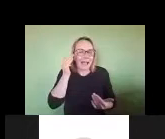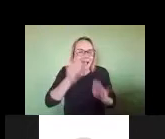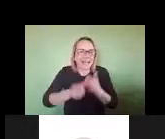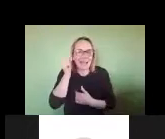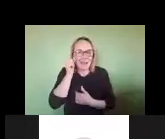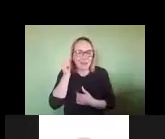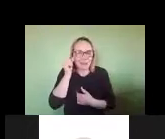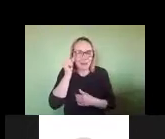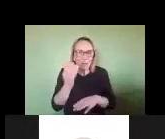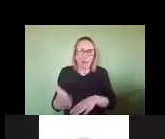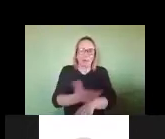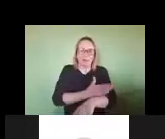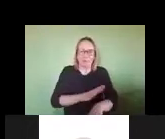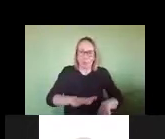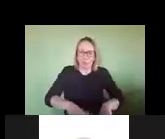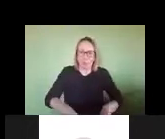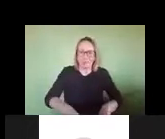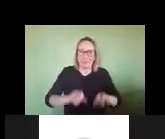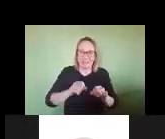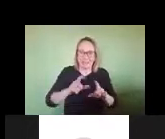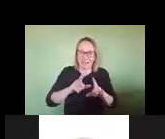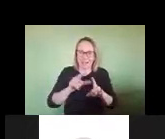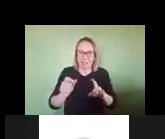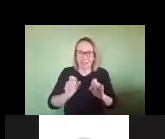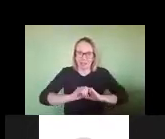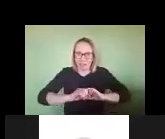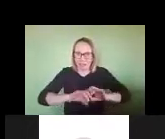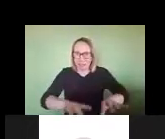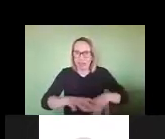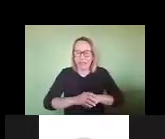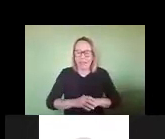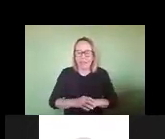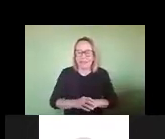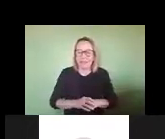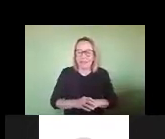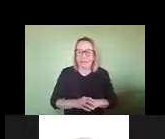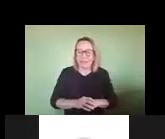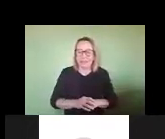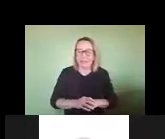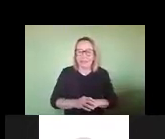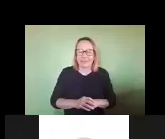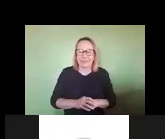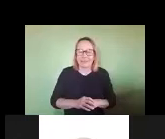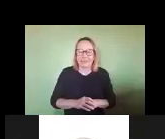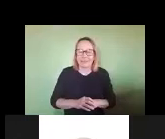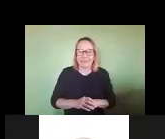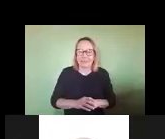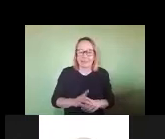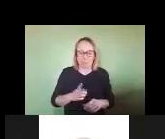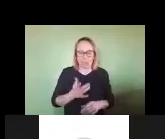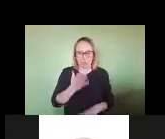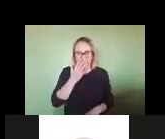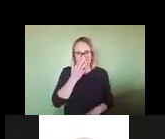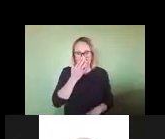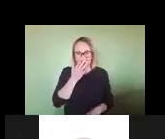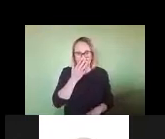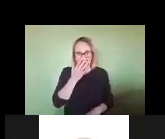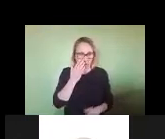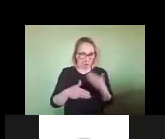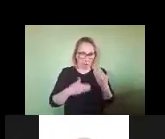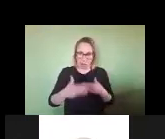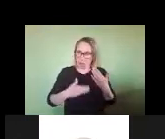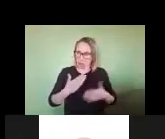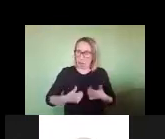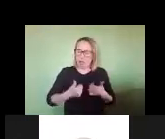started the process of digitalisation or online stuff. But they seem to mostly have it together. We had a